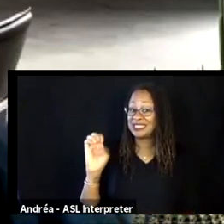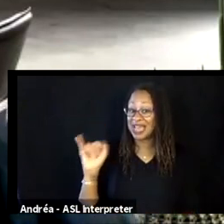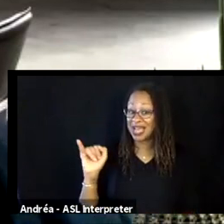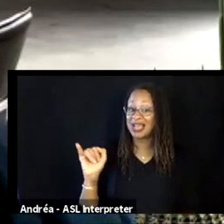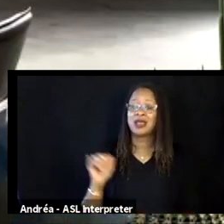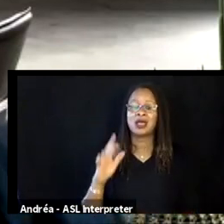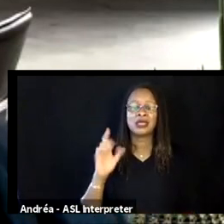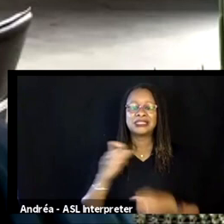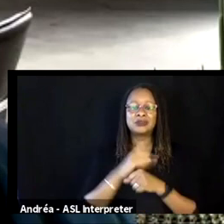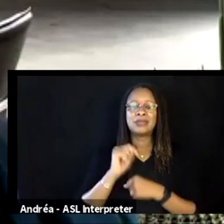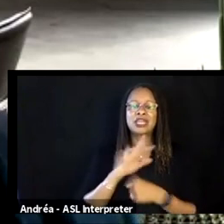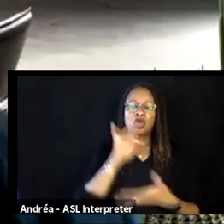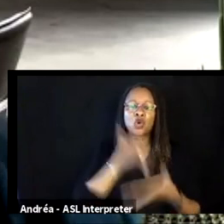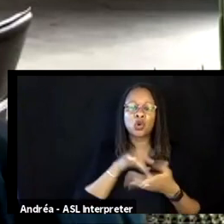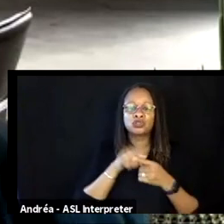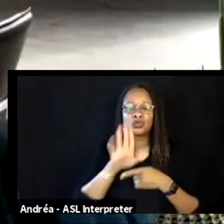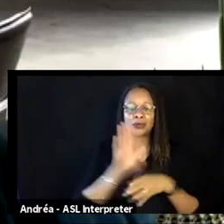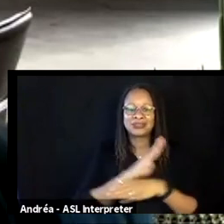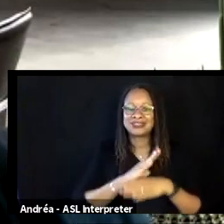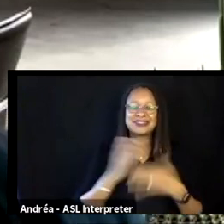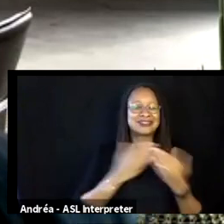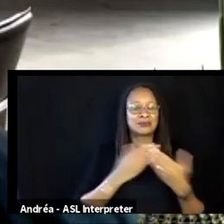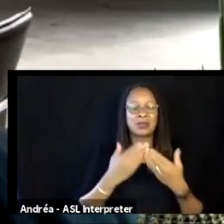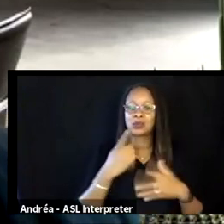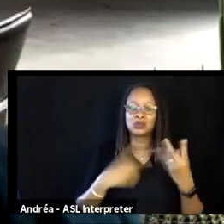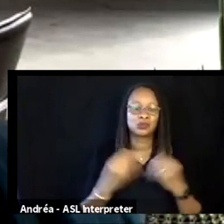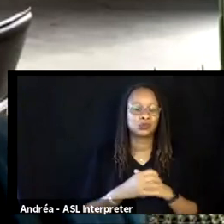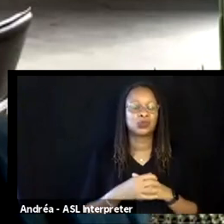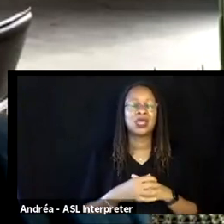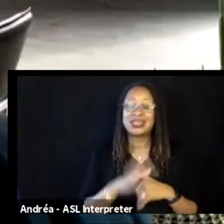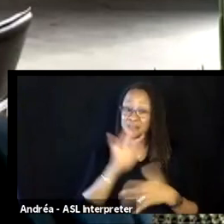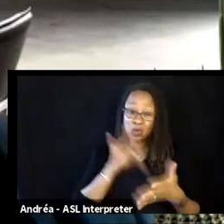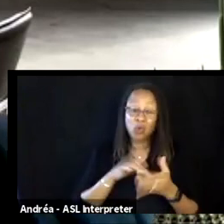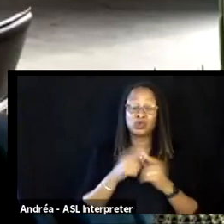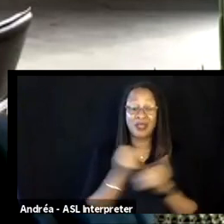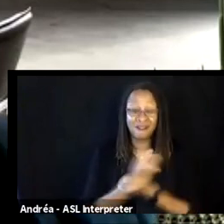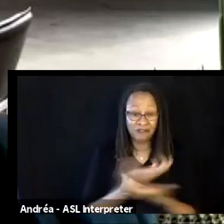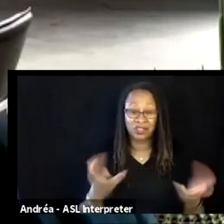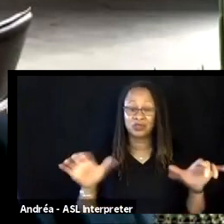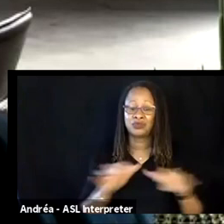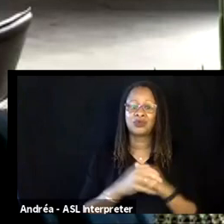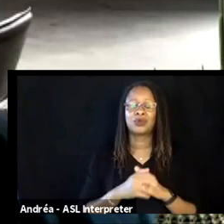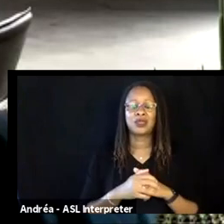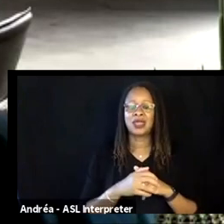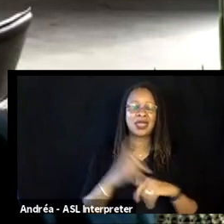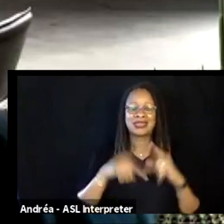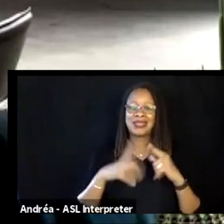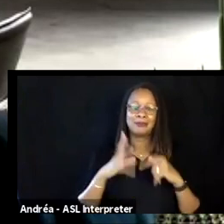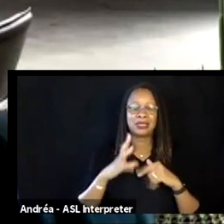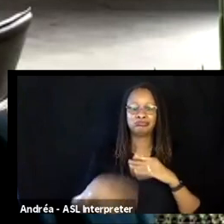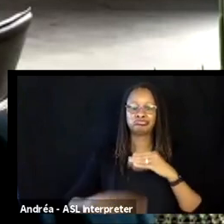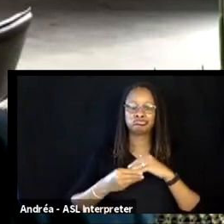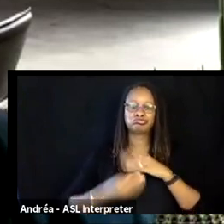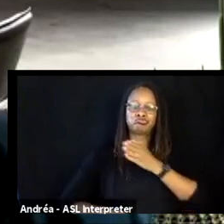whatever nonprofit business, it's got to be core to everything you do, and that goes to it can't be a bolt on, which Susie